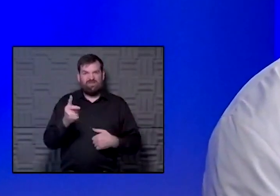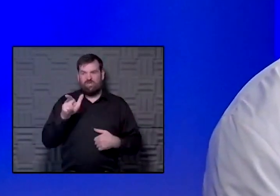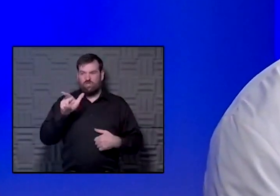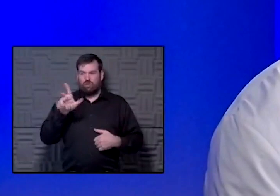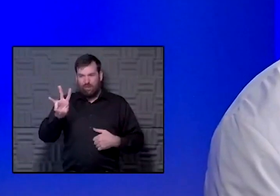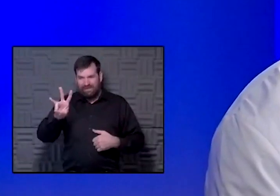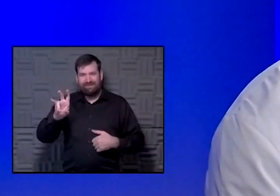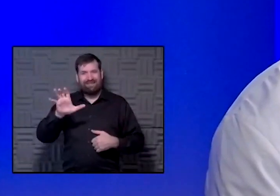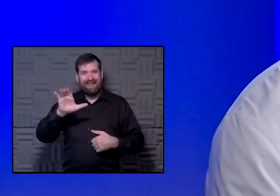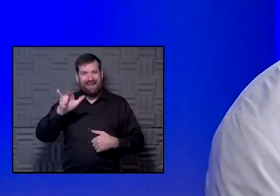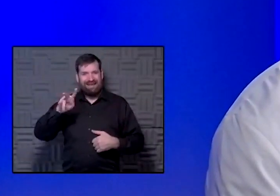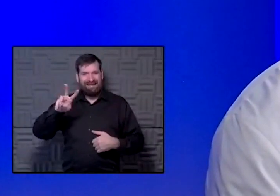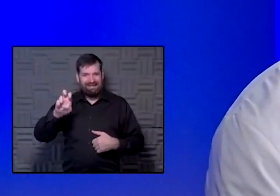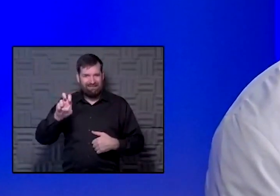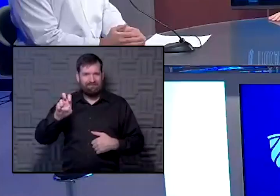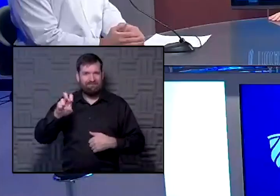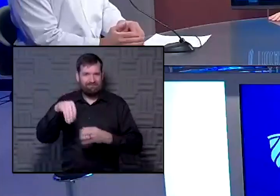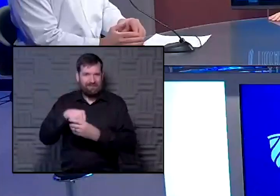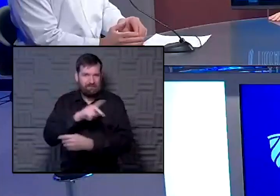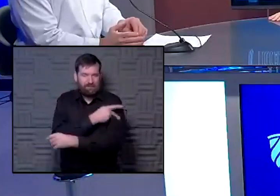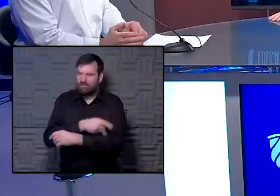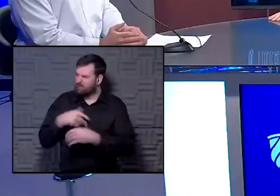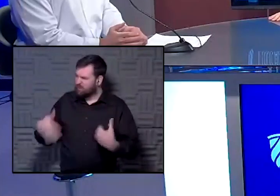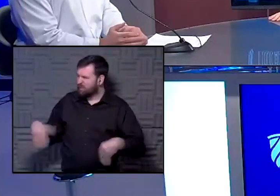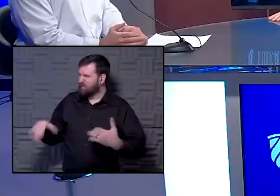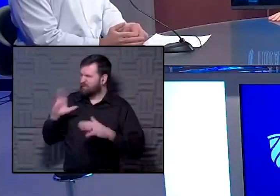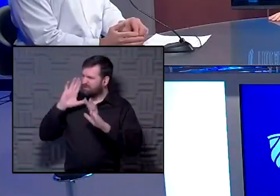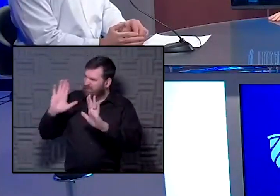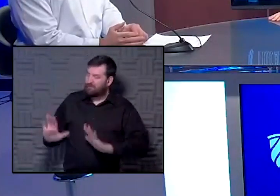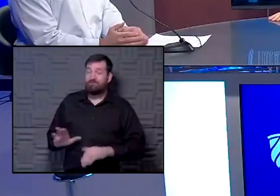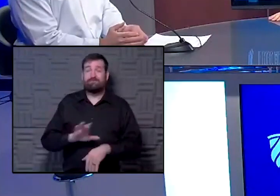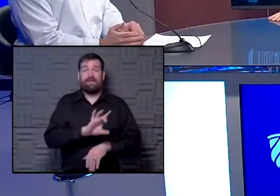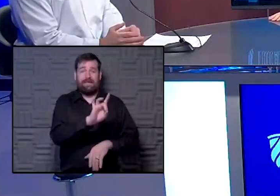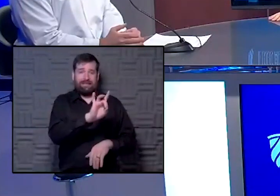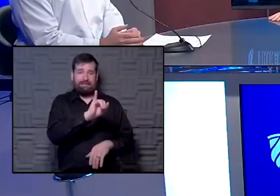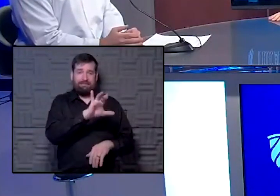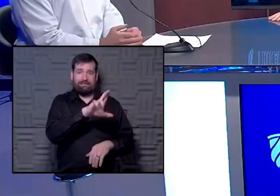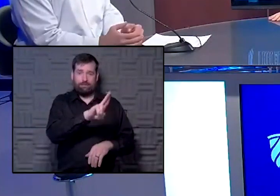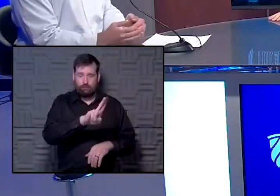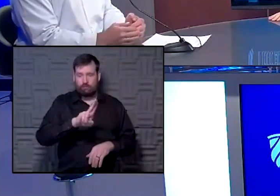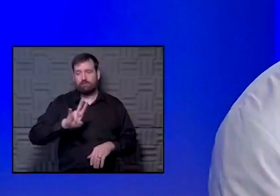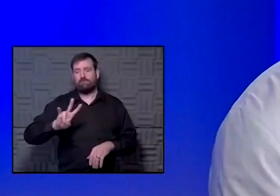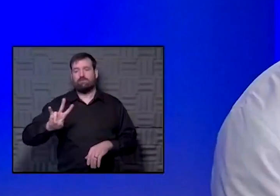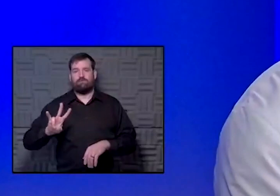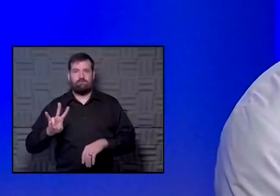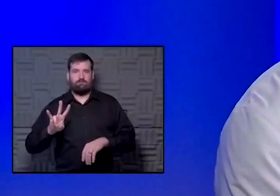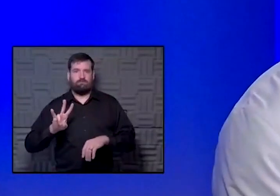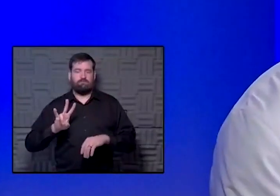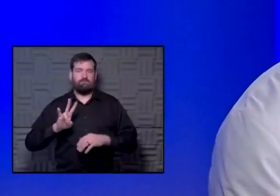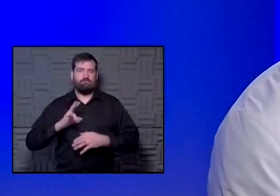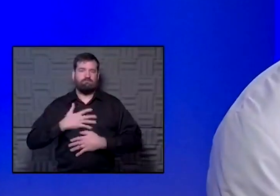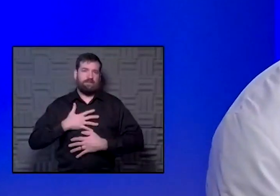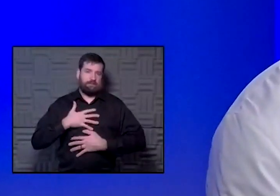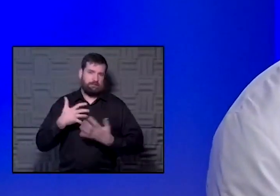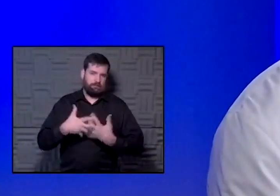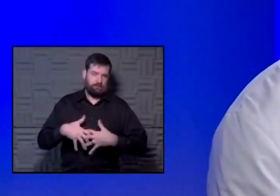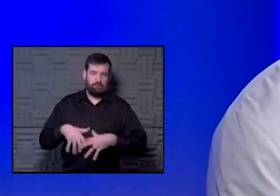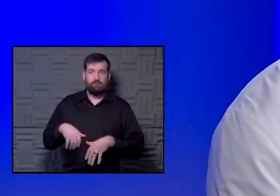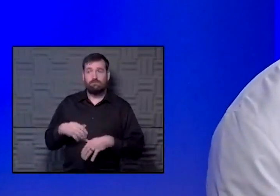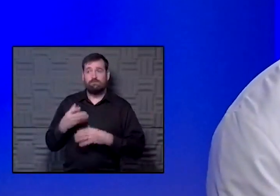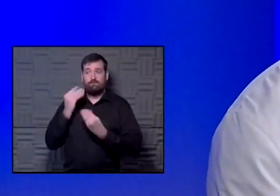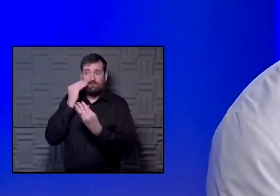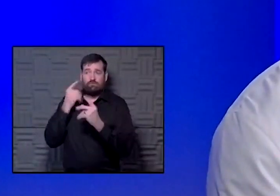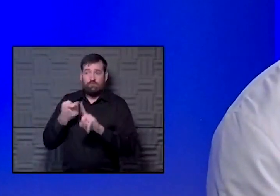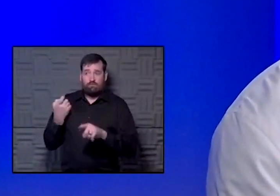active inpatients in the hospital. Wow, that's pretty awesome. 8 of those in the ICU and 6 on the ventilator. So the data from last night would show that we still